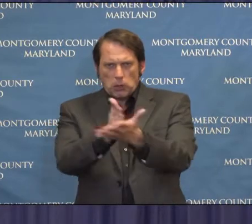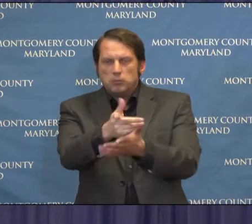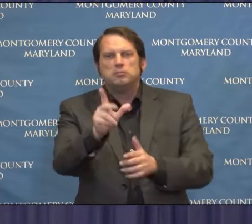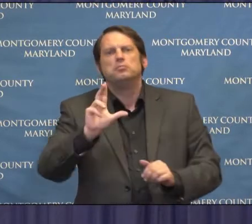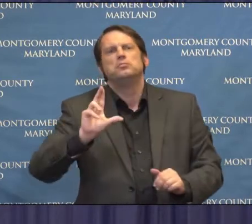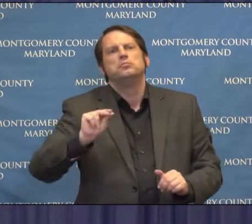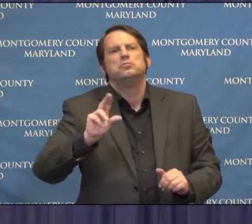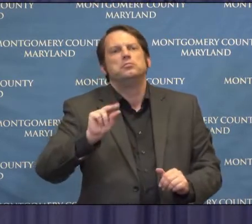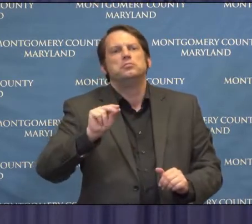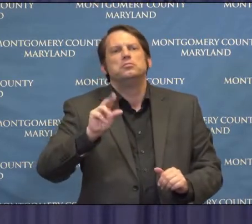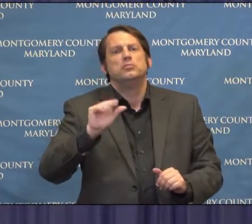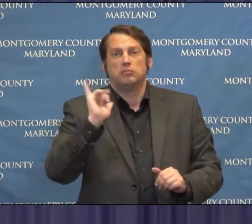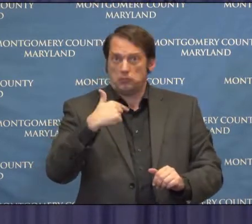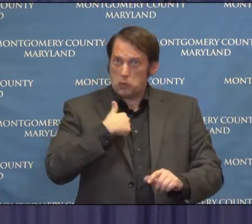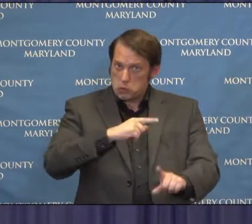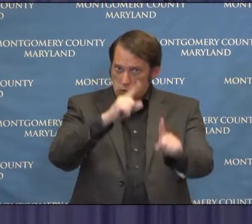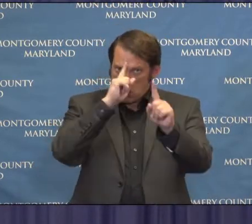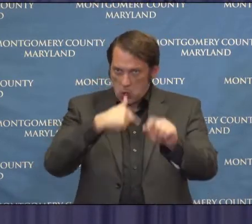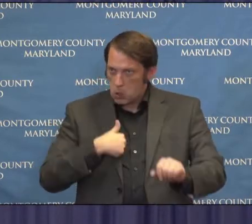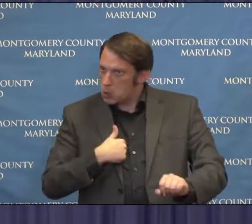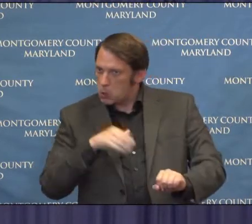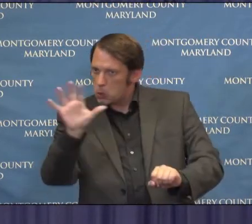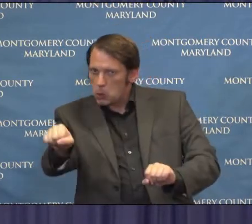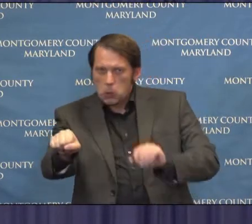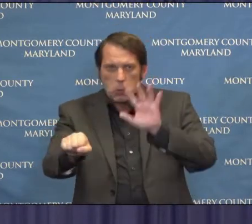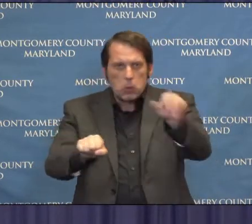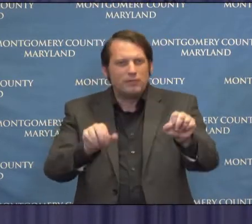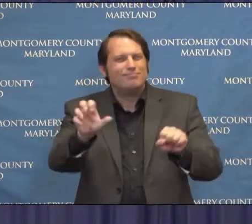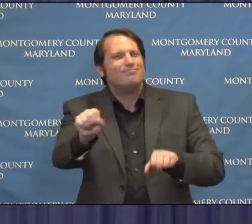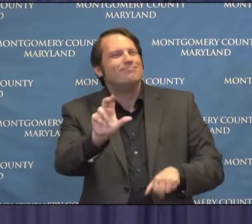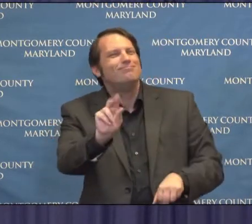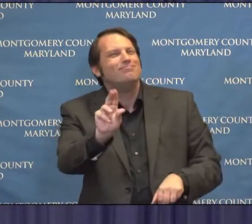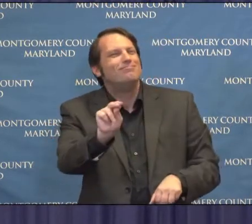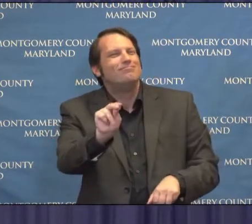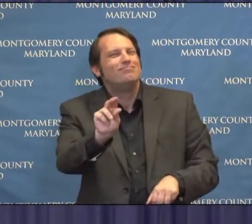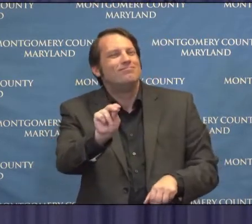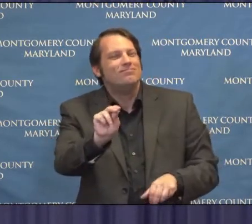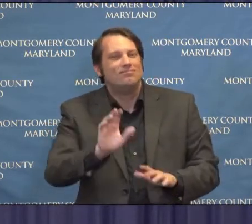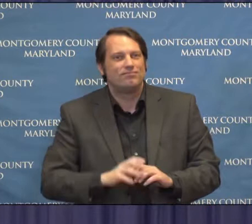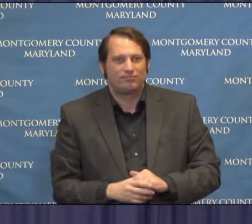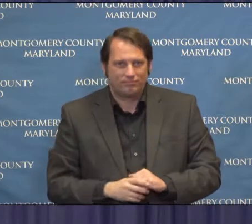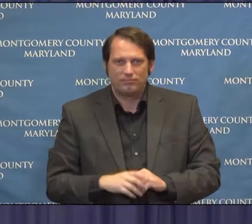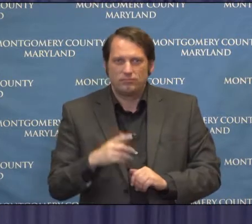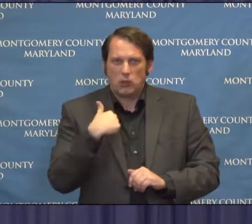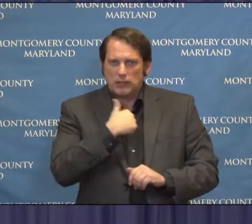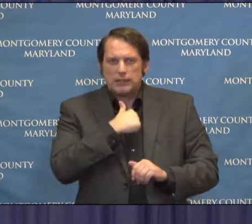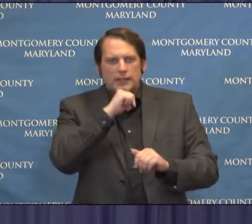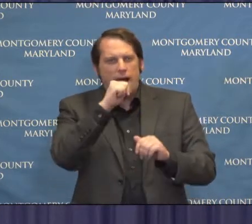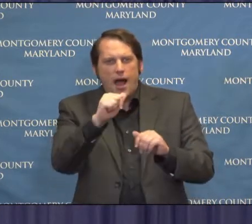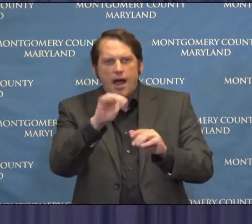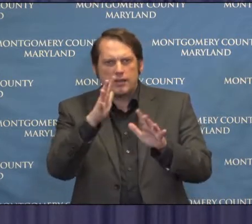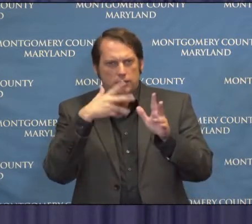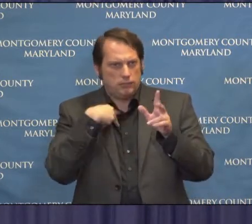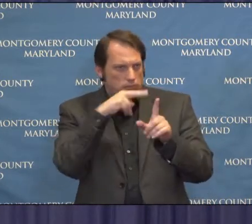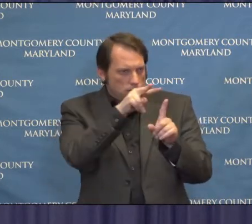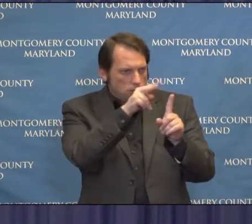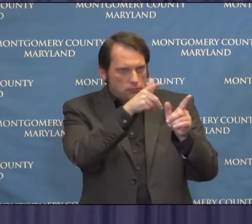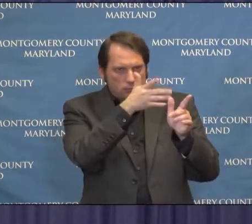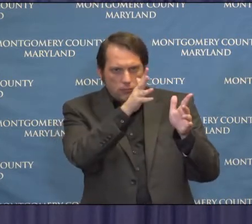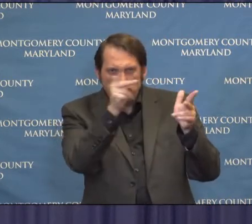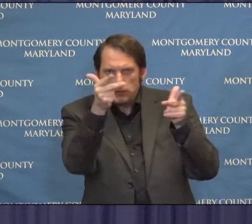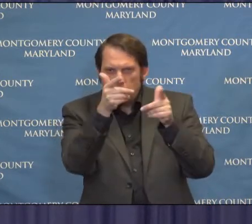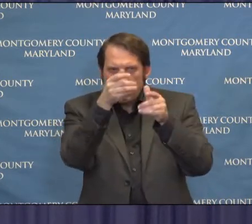and we are not focusing on individuals by stopping cars randomly or stopping people as they're